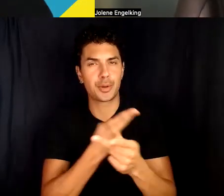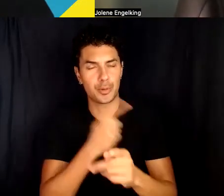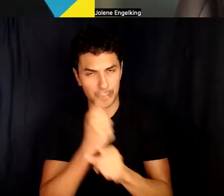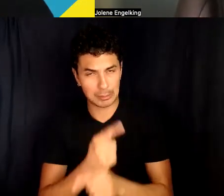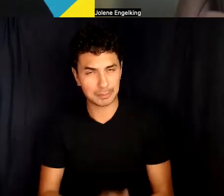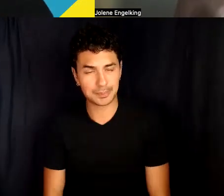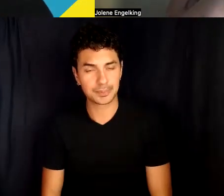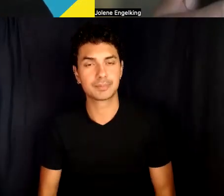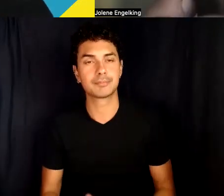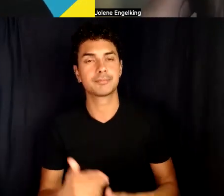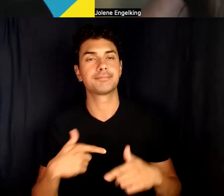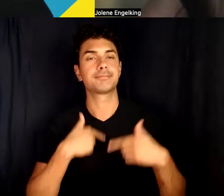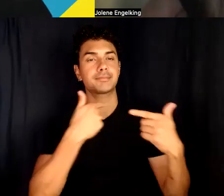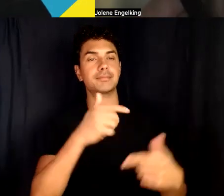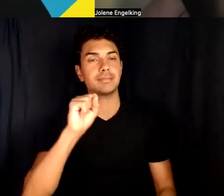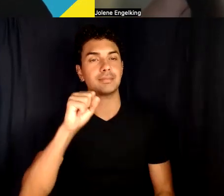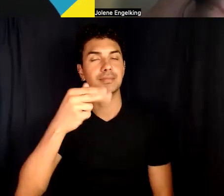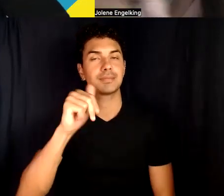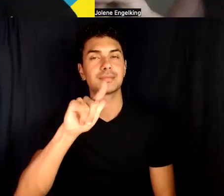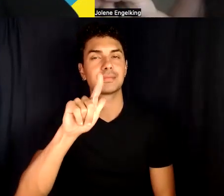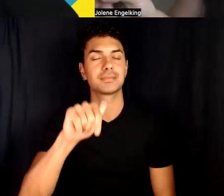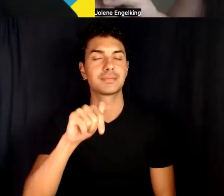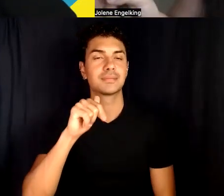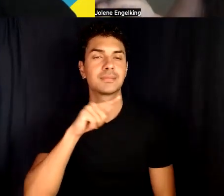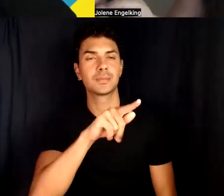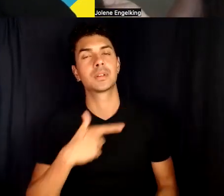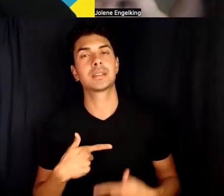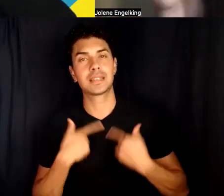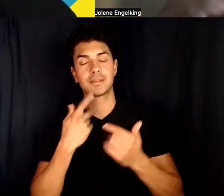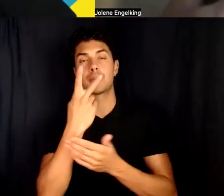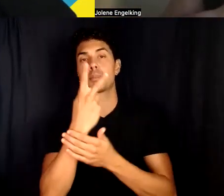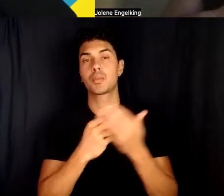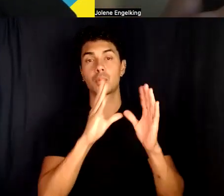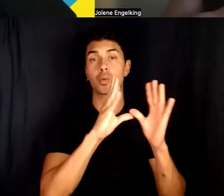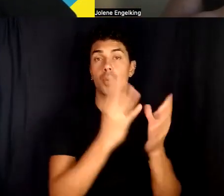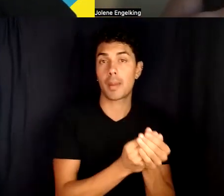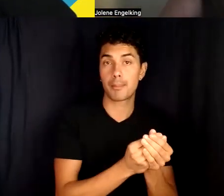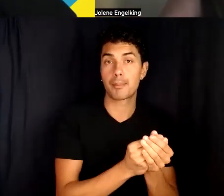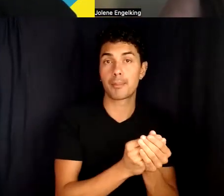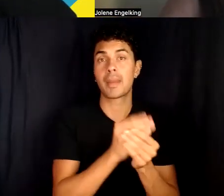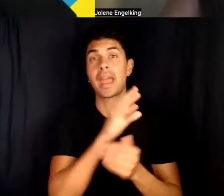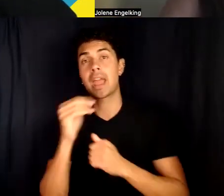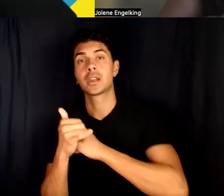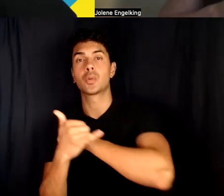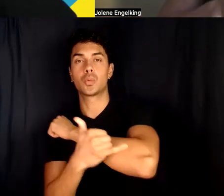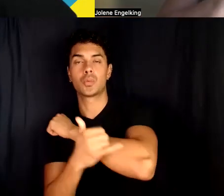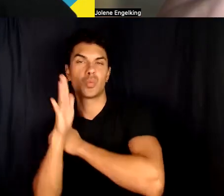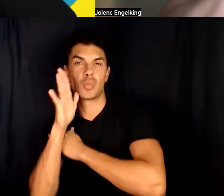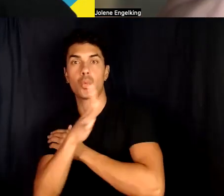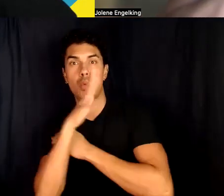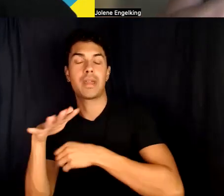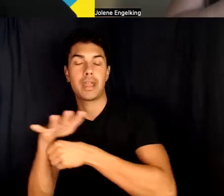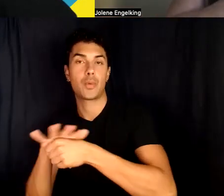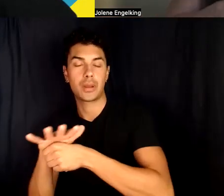Shayla, you've lived on both tribal areas and in rural areas. What have you seen